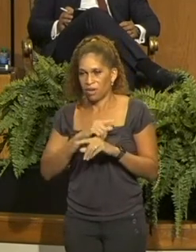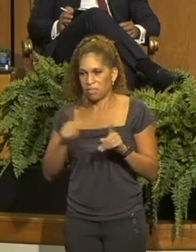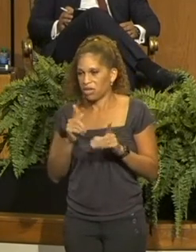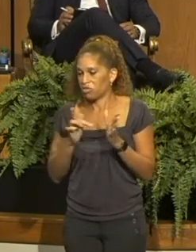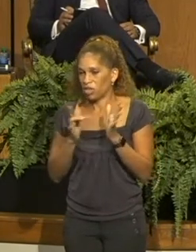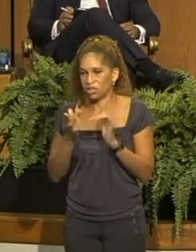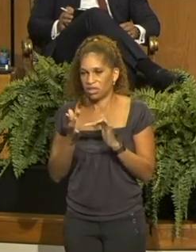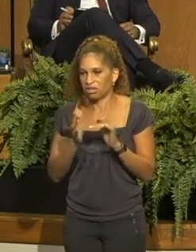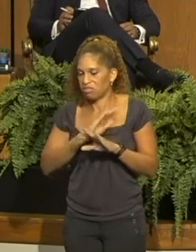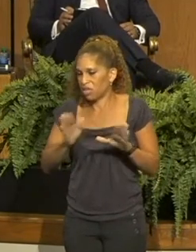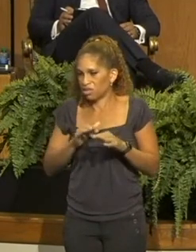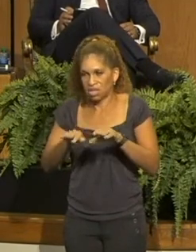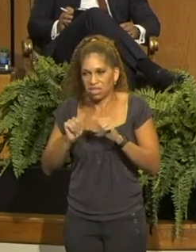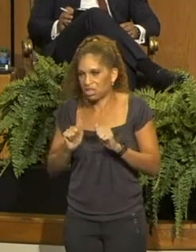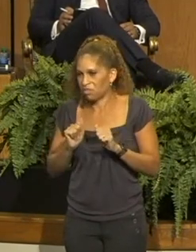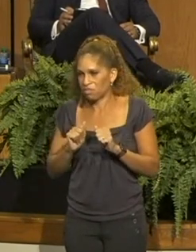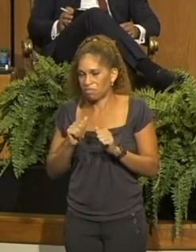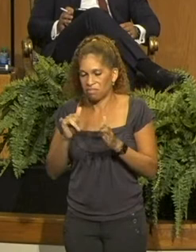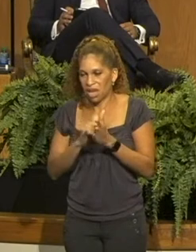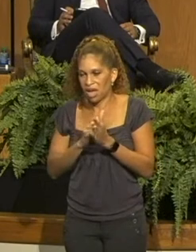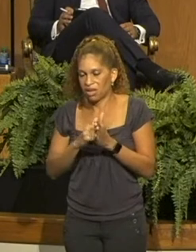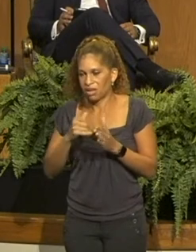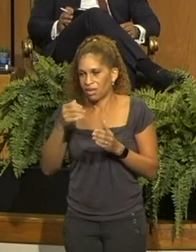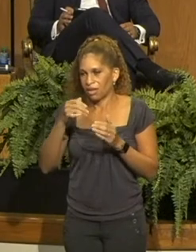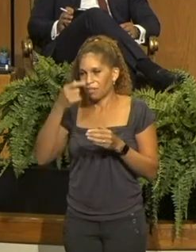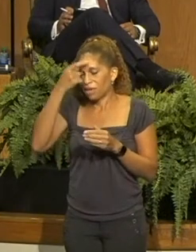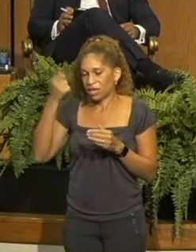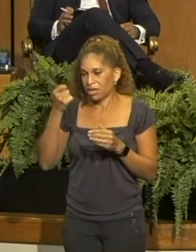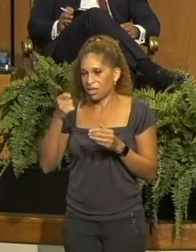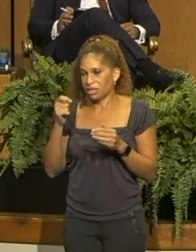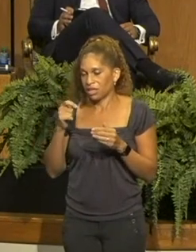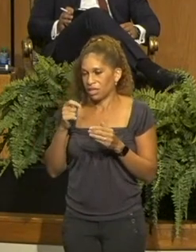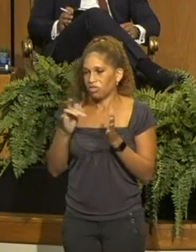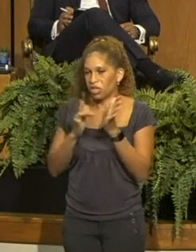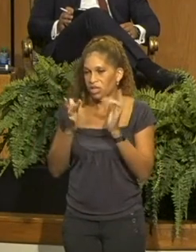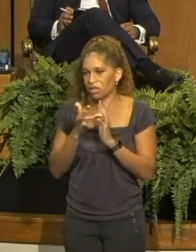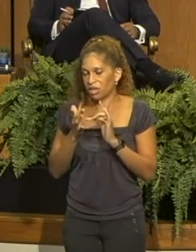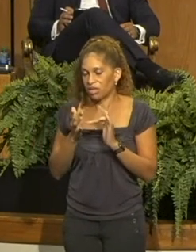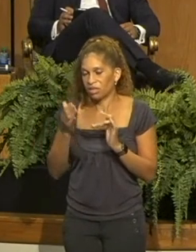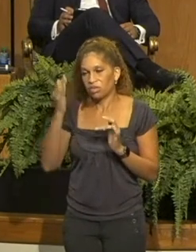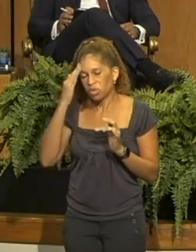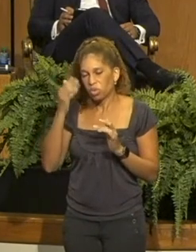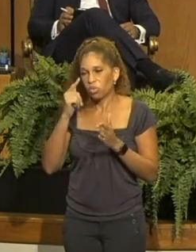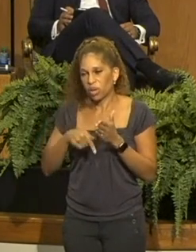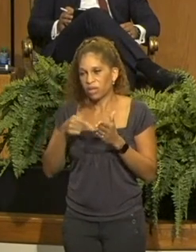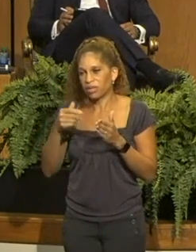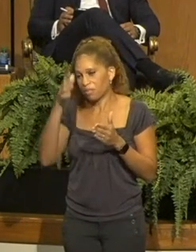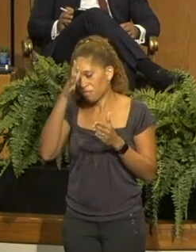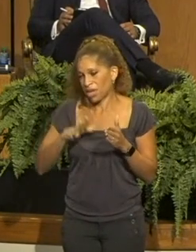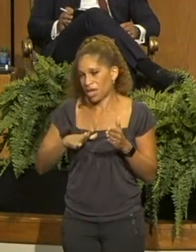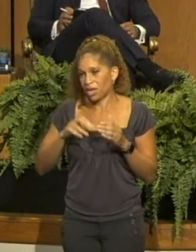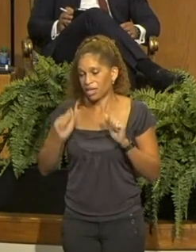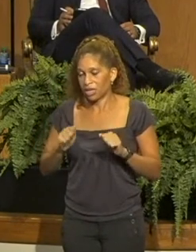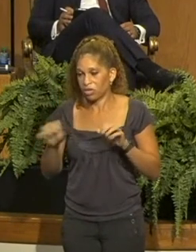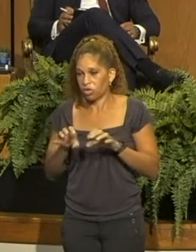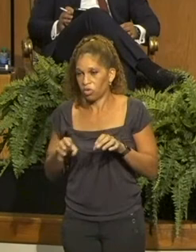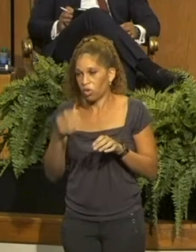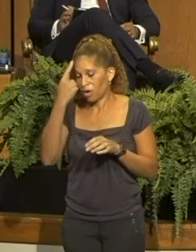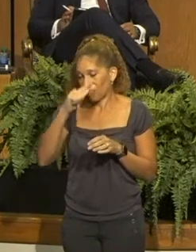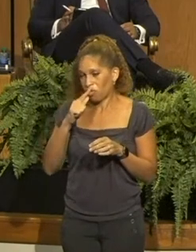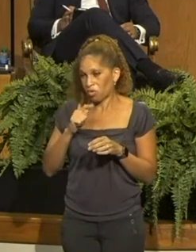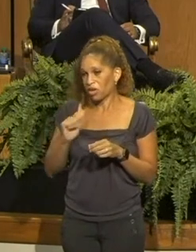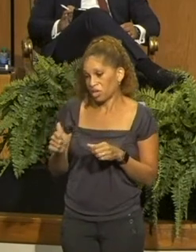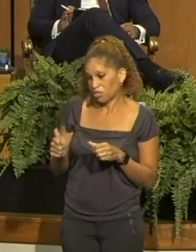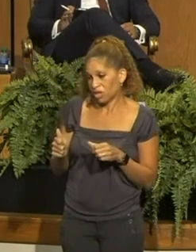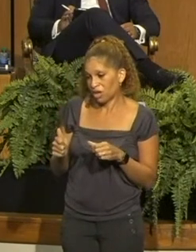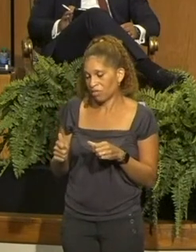it because Jesus knew what the man could do for himself. Yeah. And Jesus knew what he